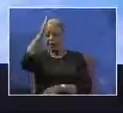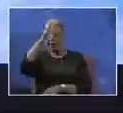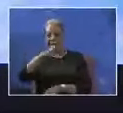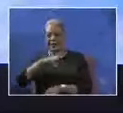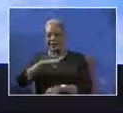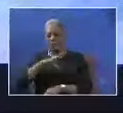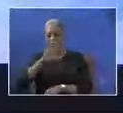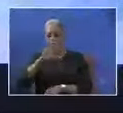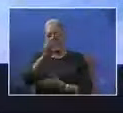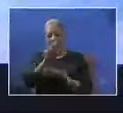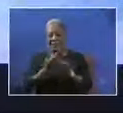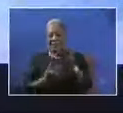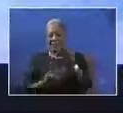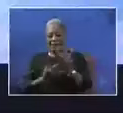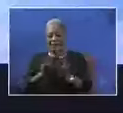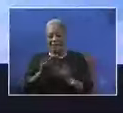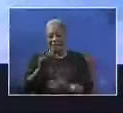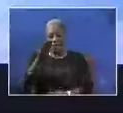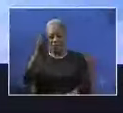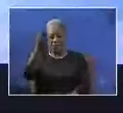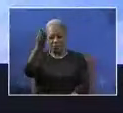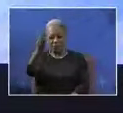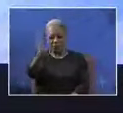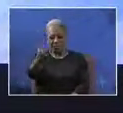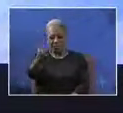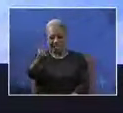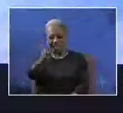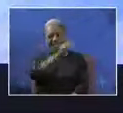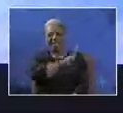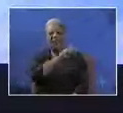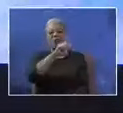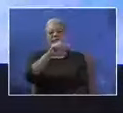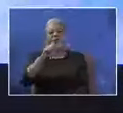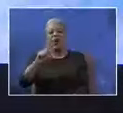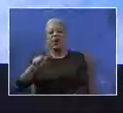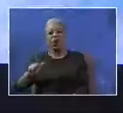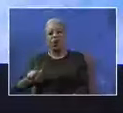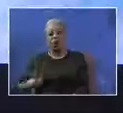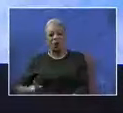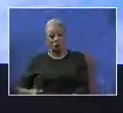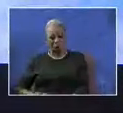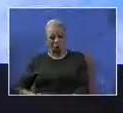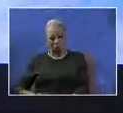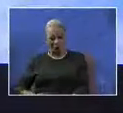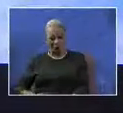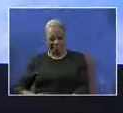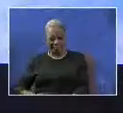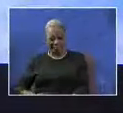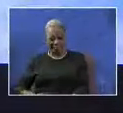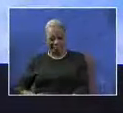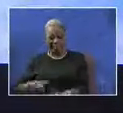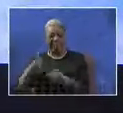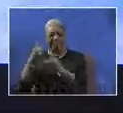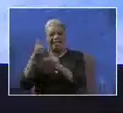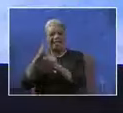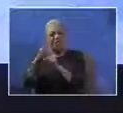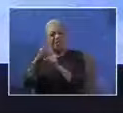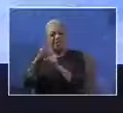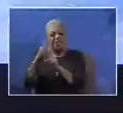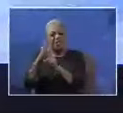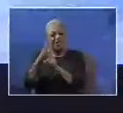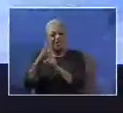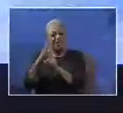it, the Lord, Yahweh, relented of